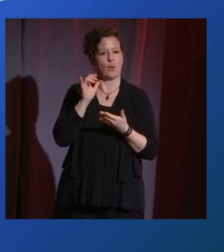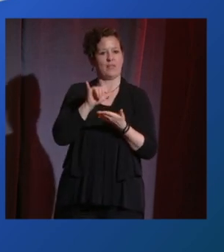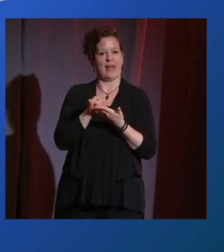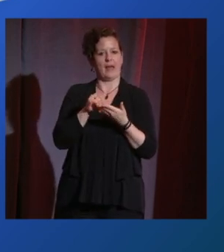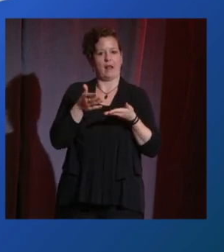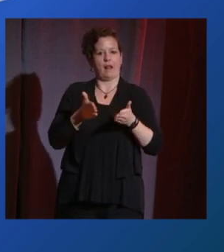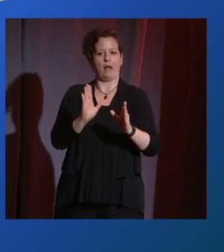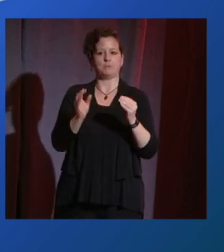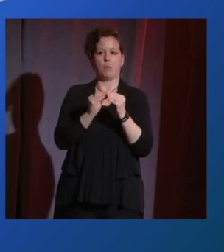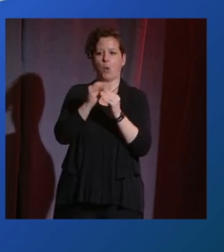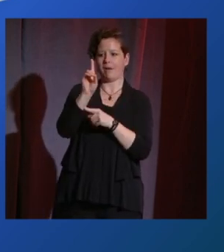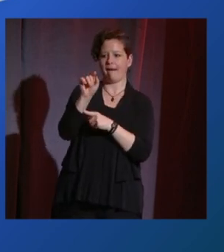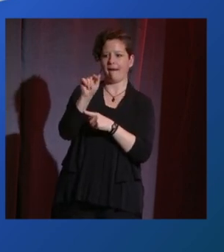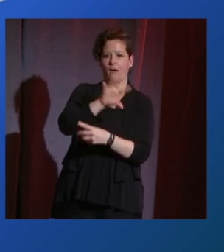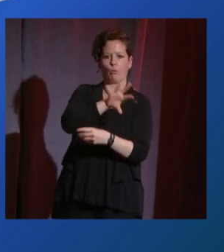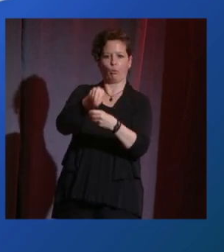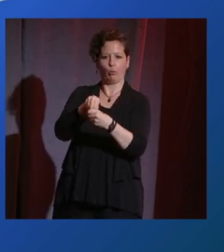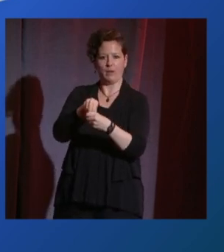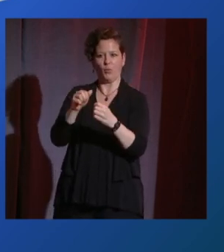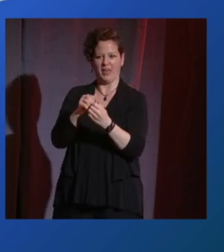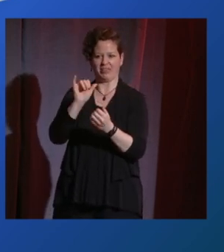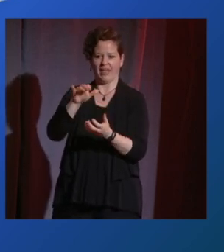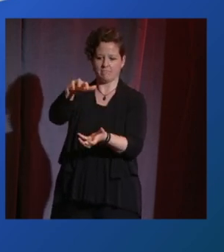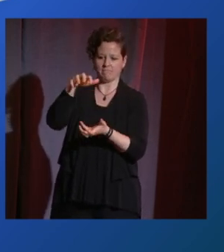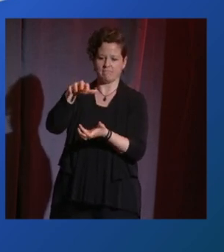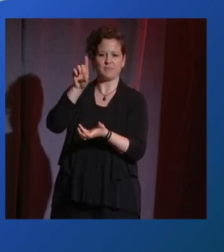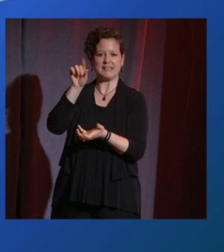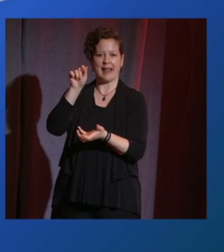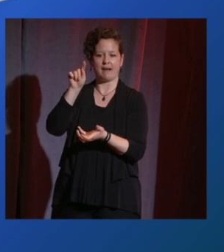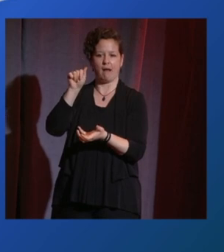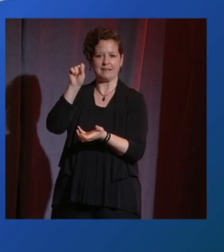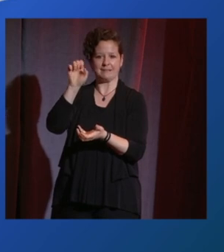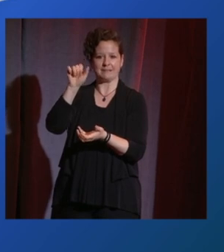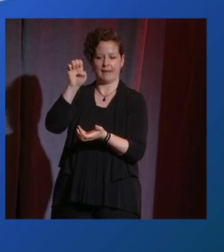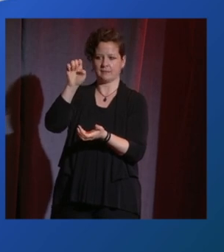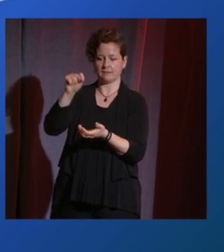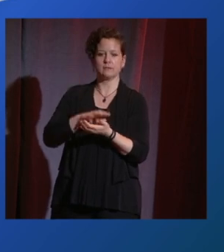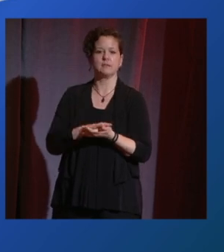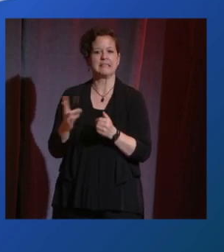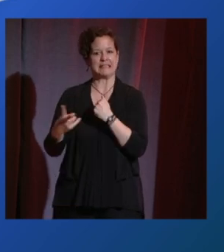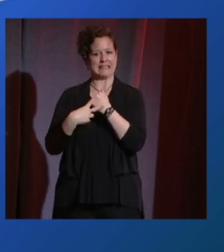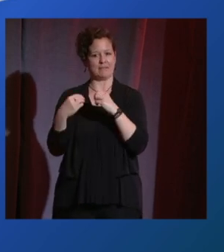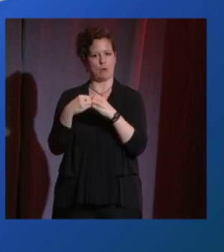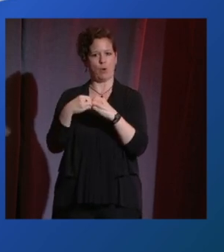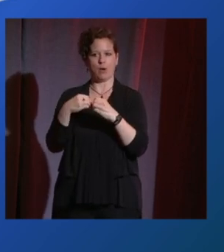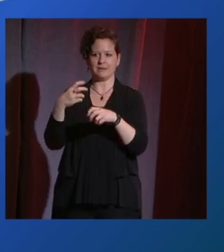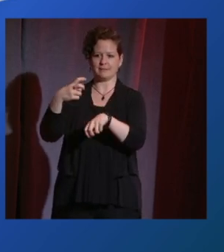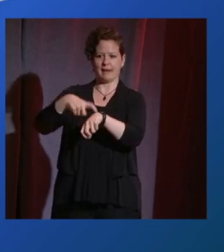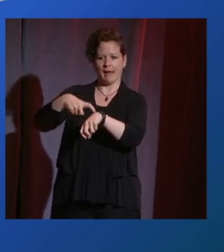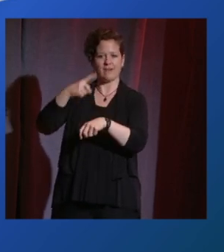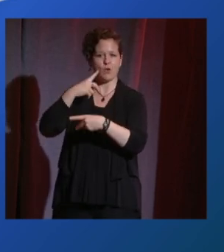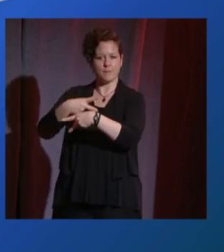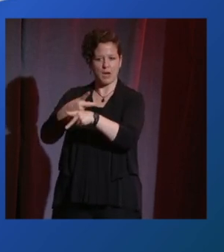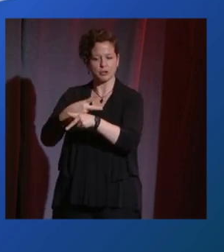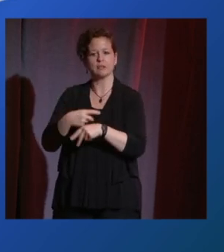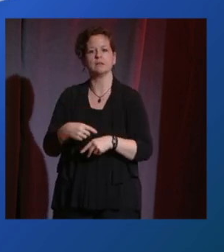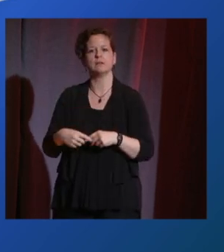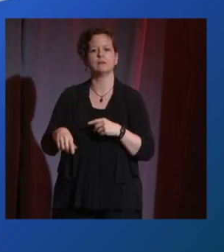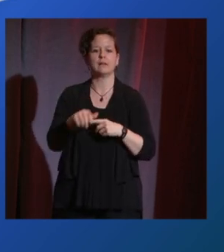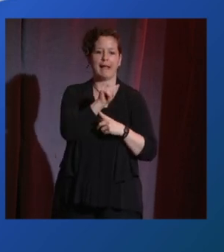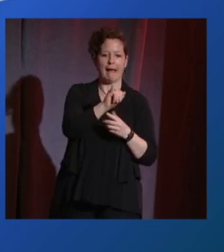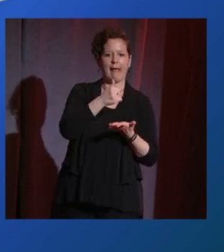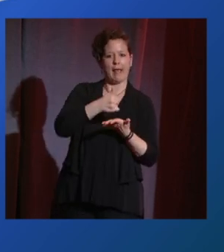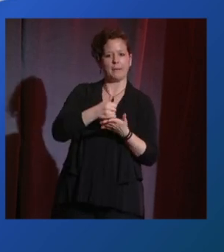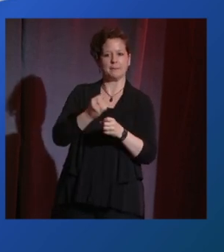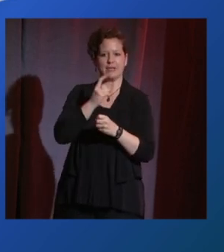sets if you save more uh time in your front and production you can make sure that the data that you're getting fits